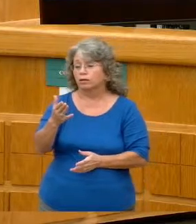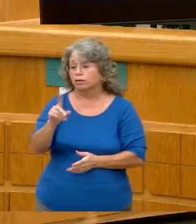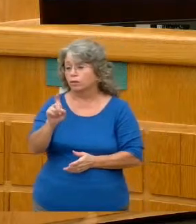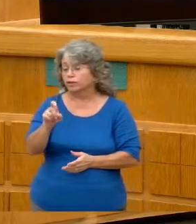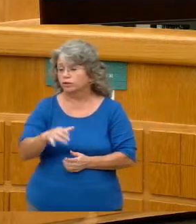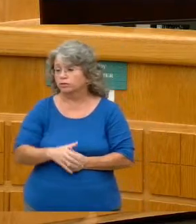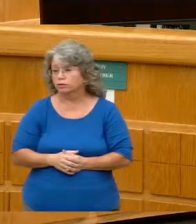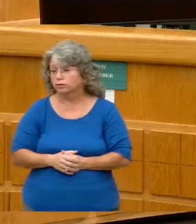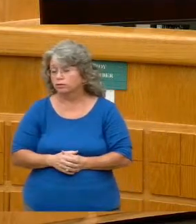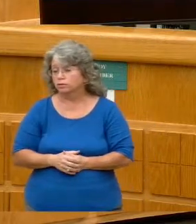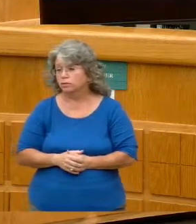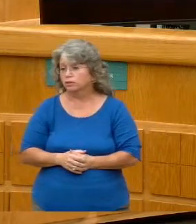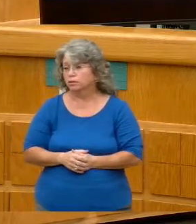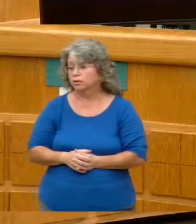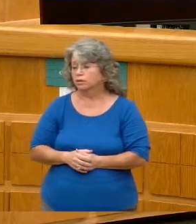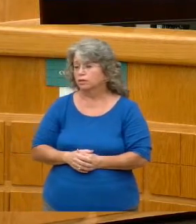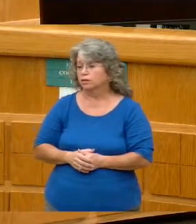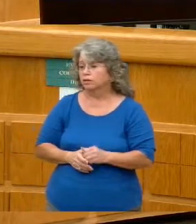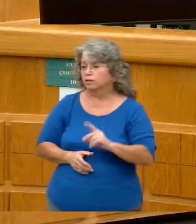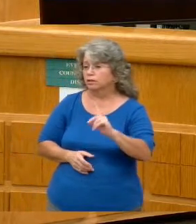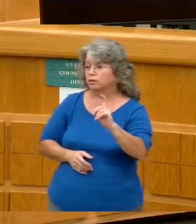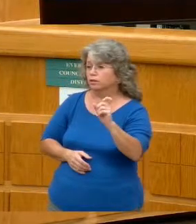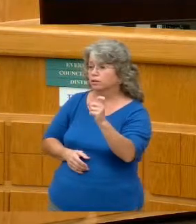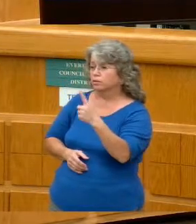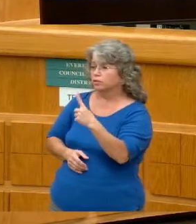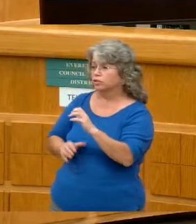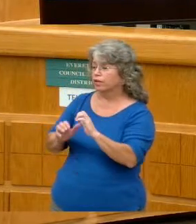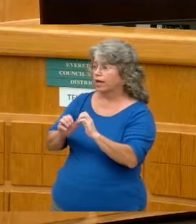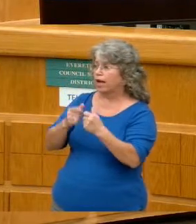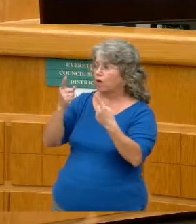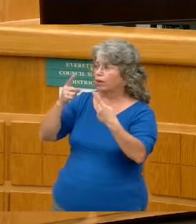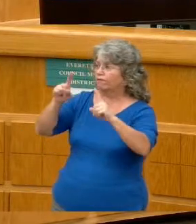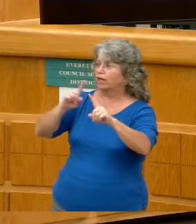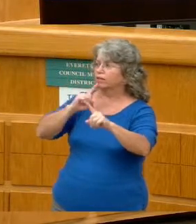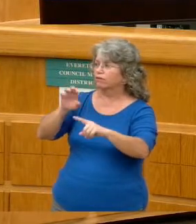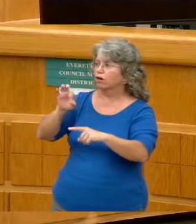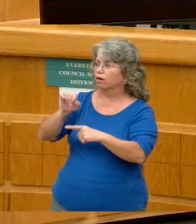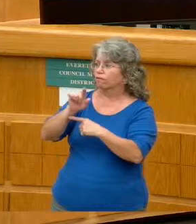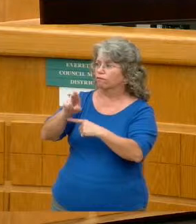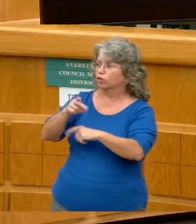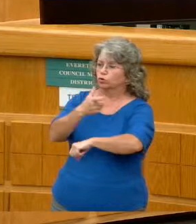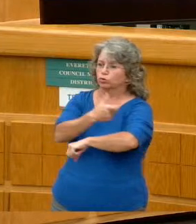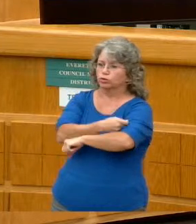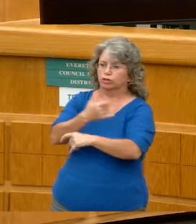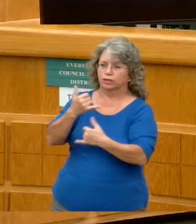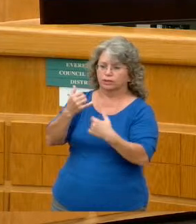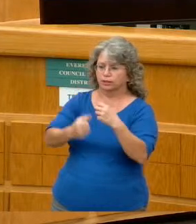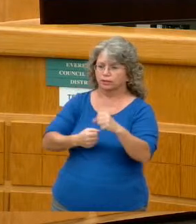So what's the question, sir? the question is, how effective are the flu shots this year?